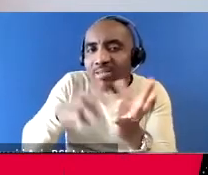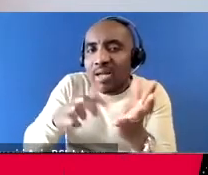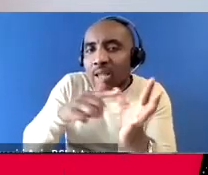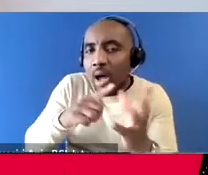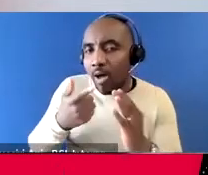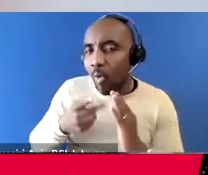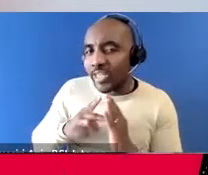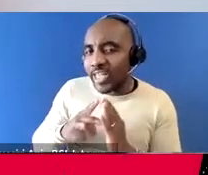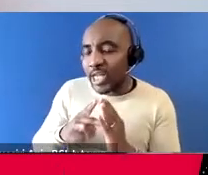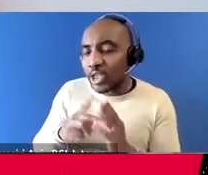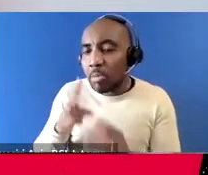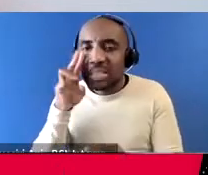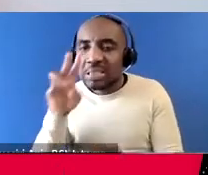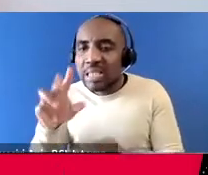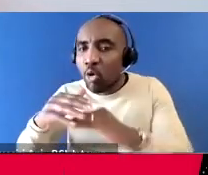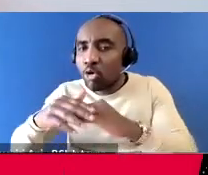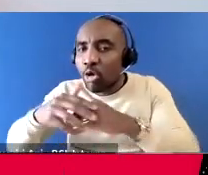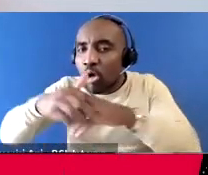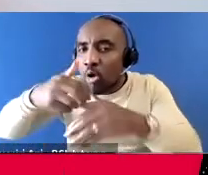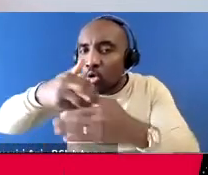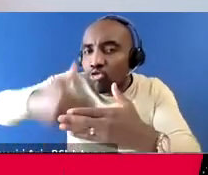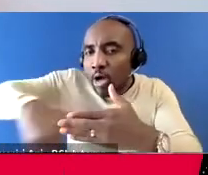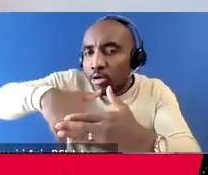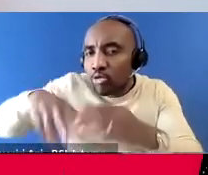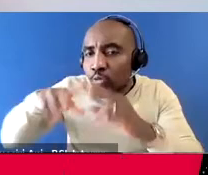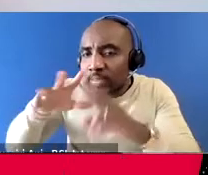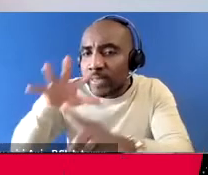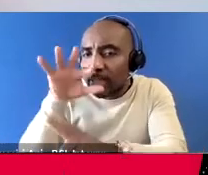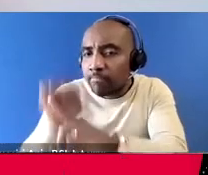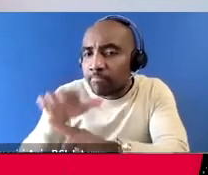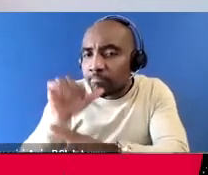also, we believe that,